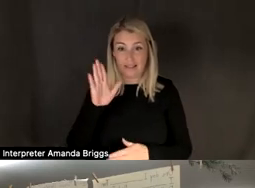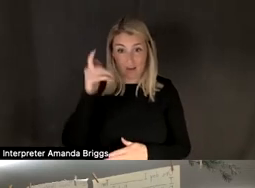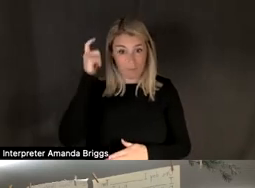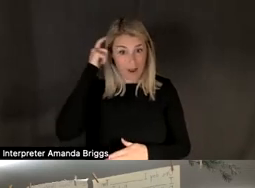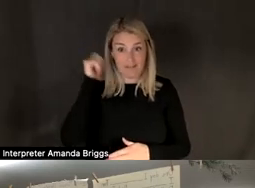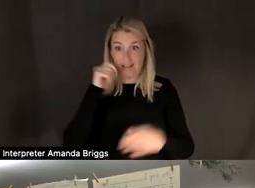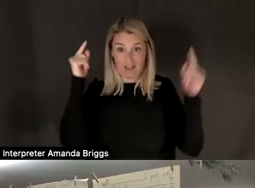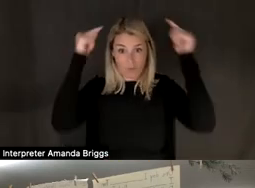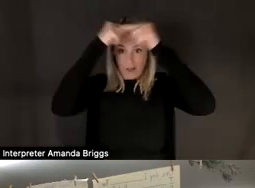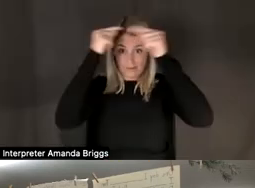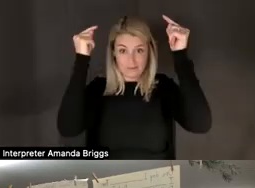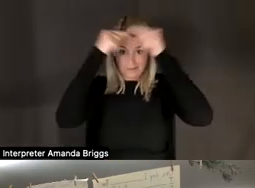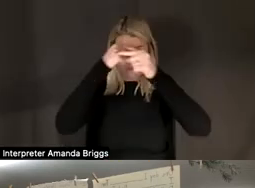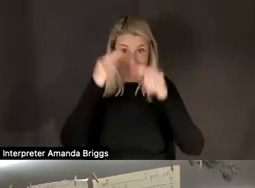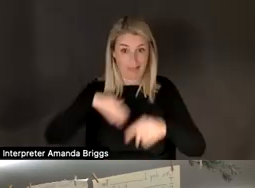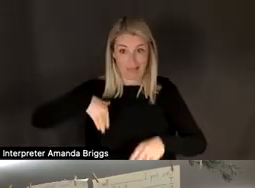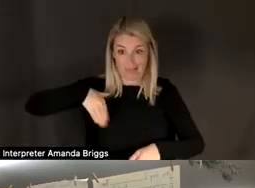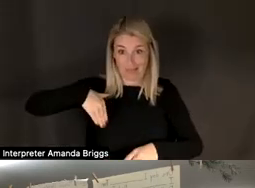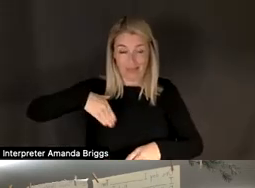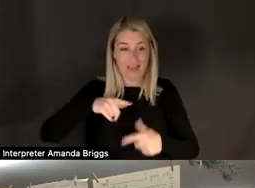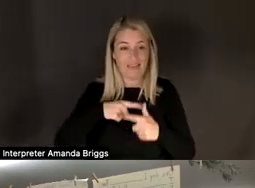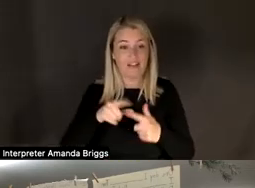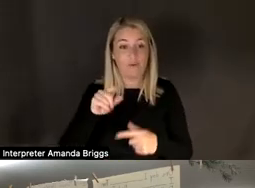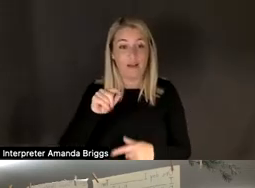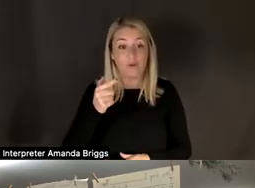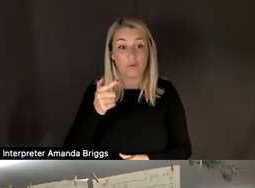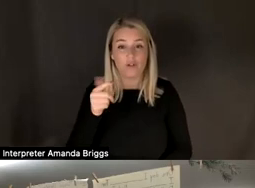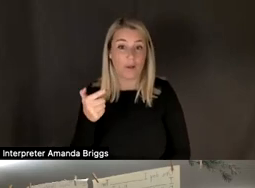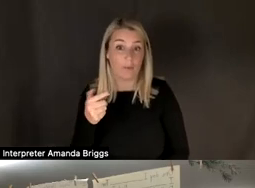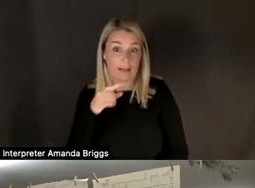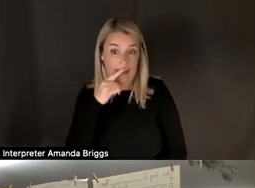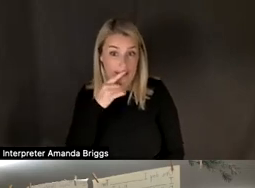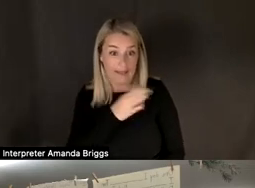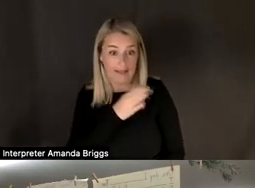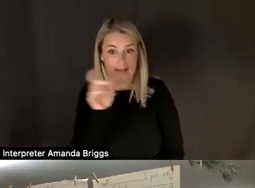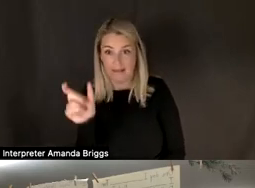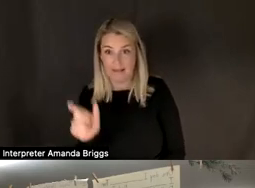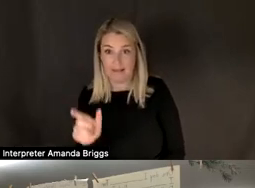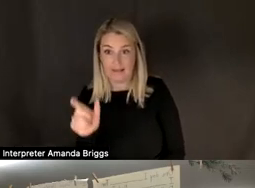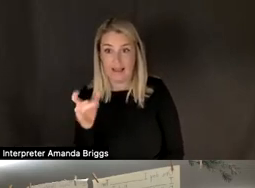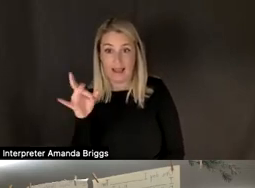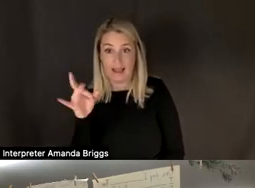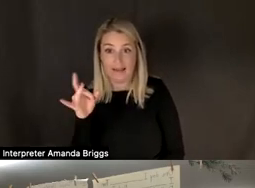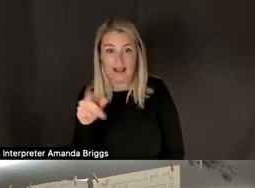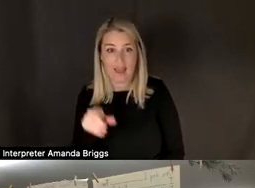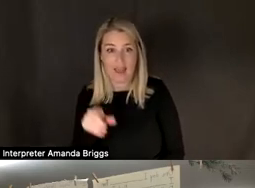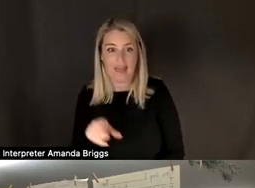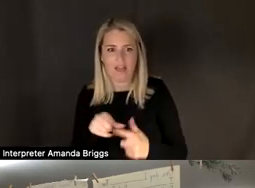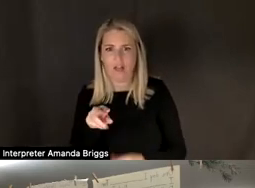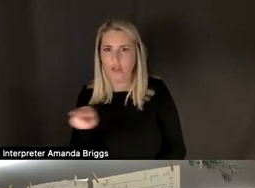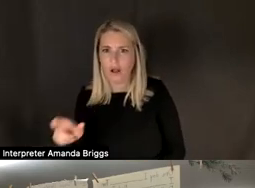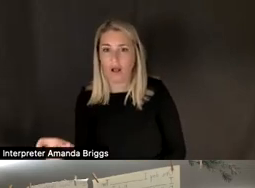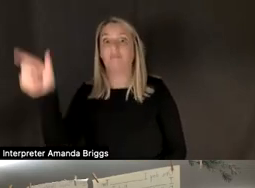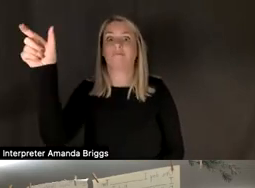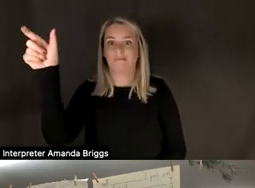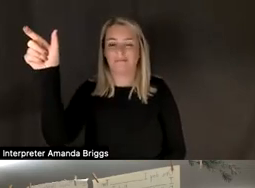21 kids. In 2022, 18. And then look at this jump for this cohort.